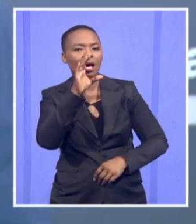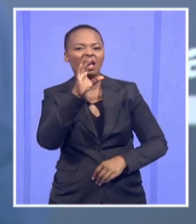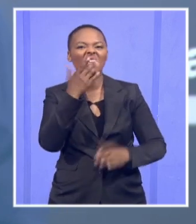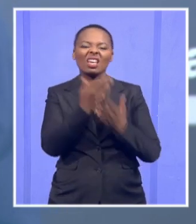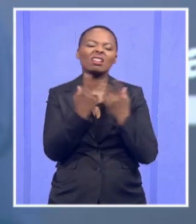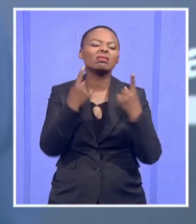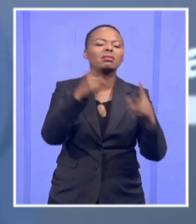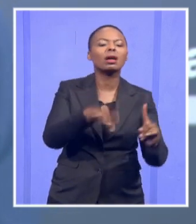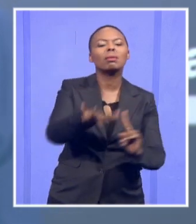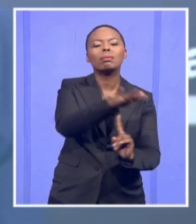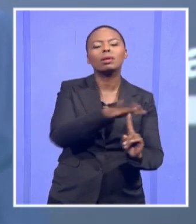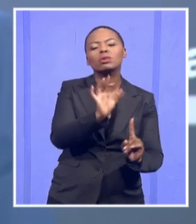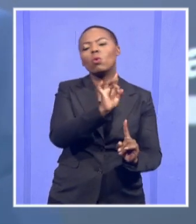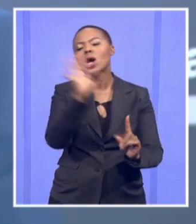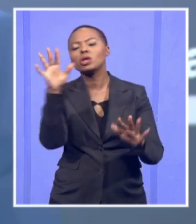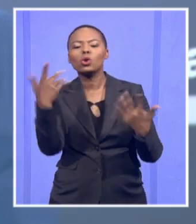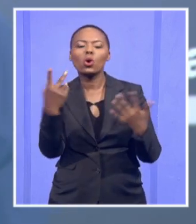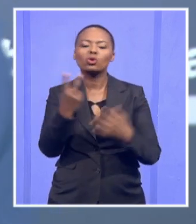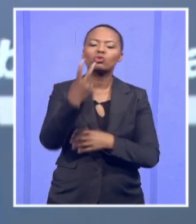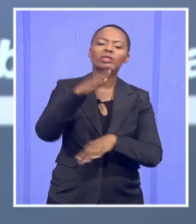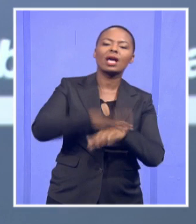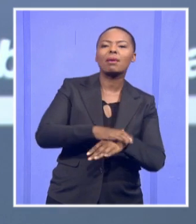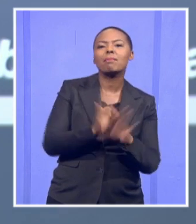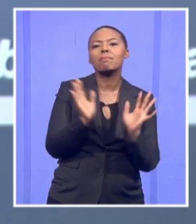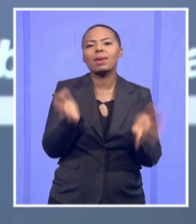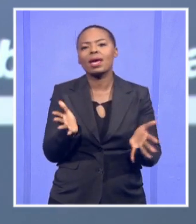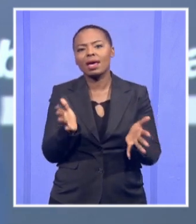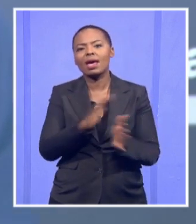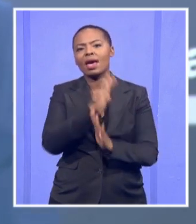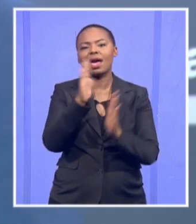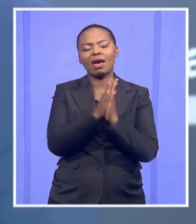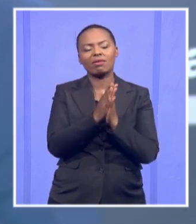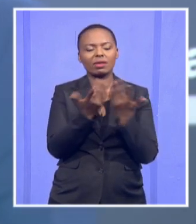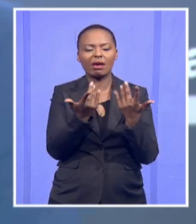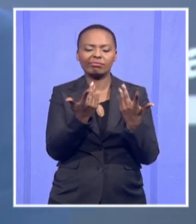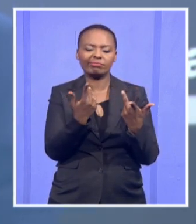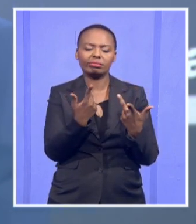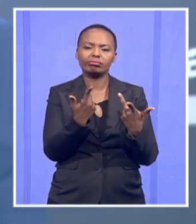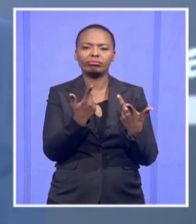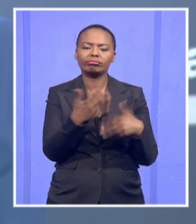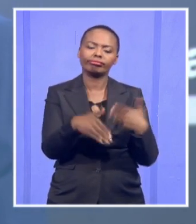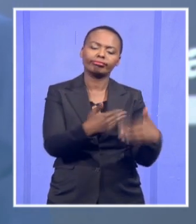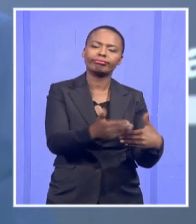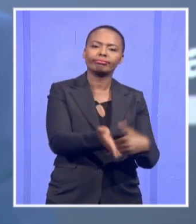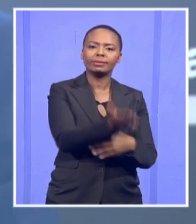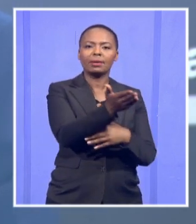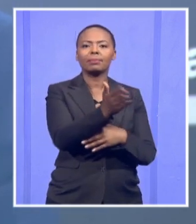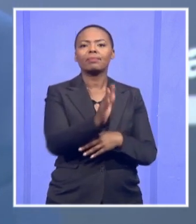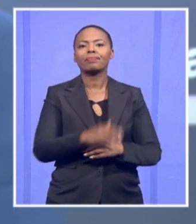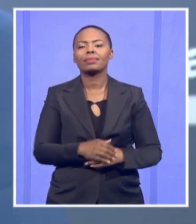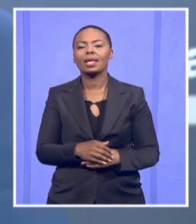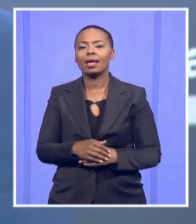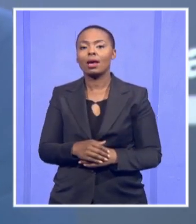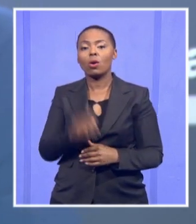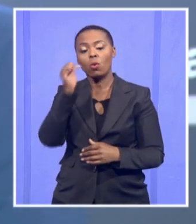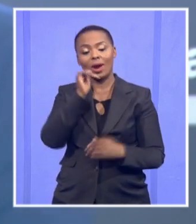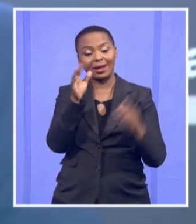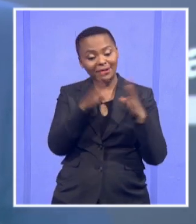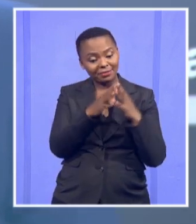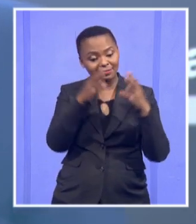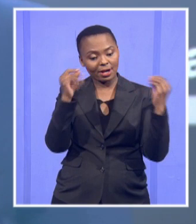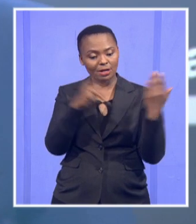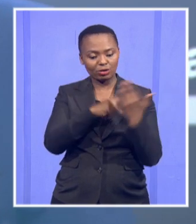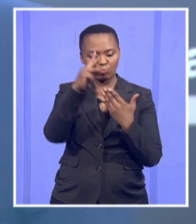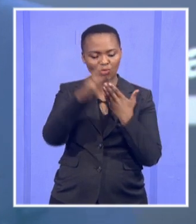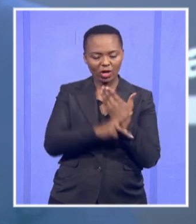Thereafter, everything is desktop studies. Once that is completed and we have a